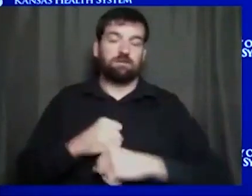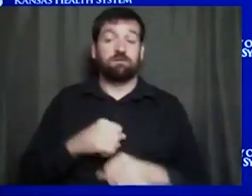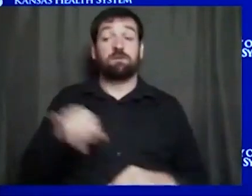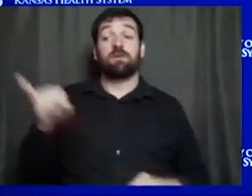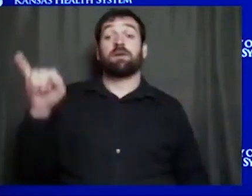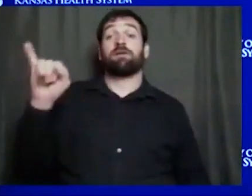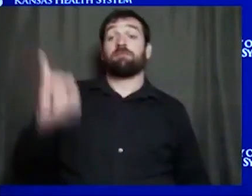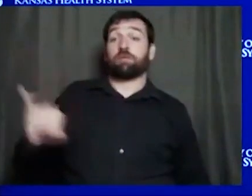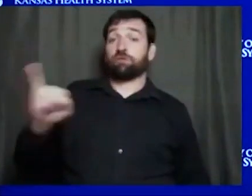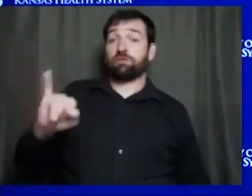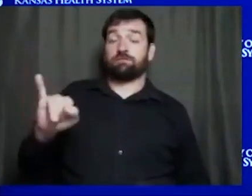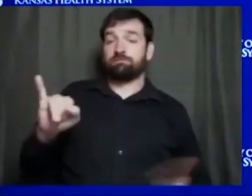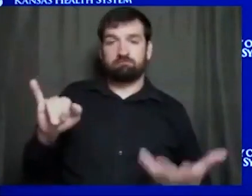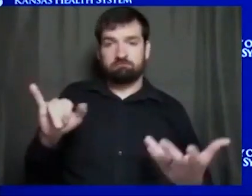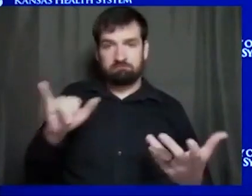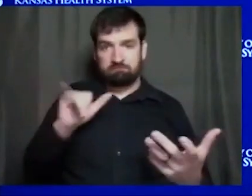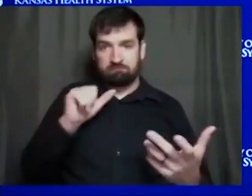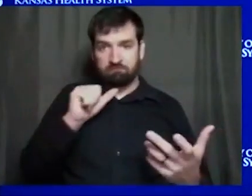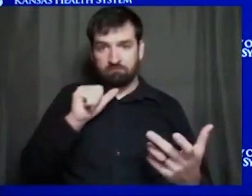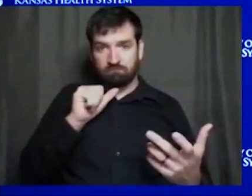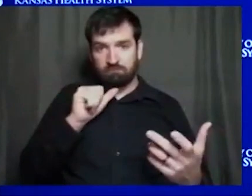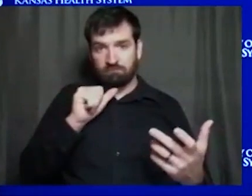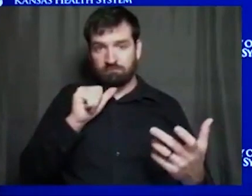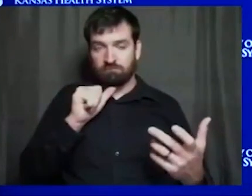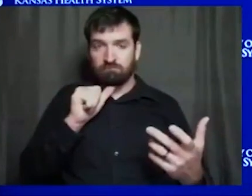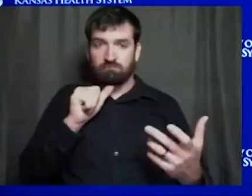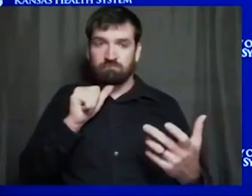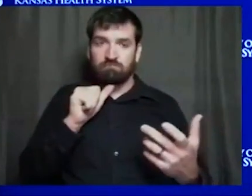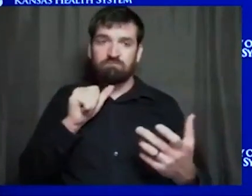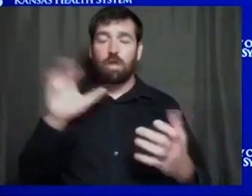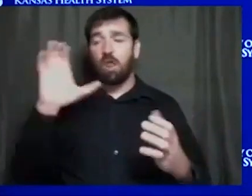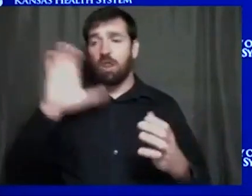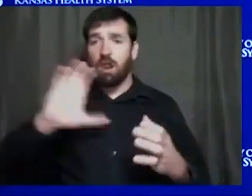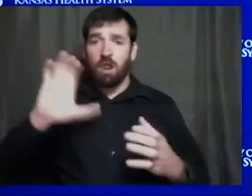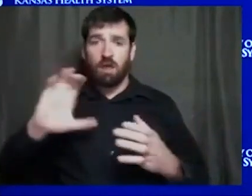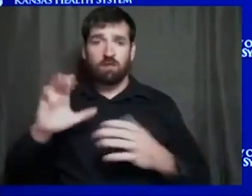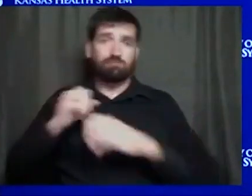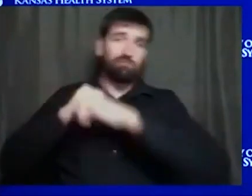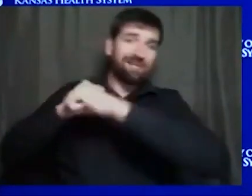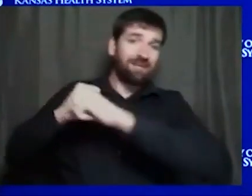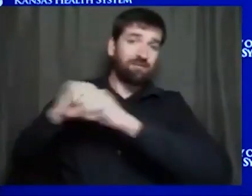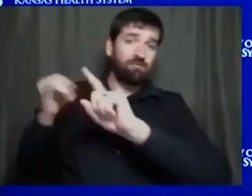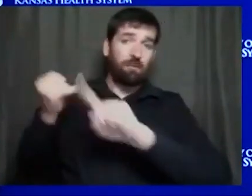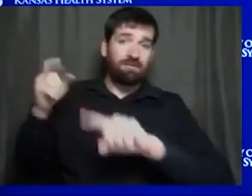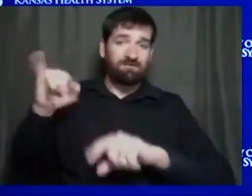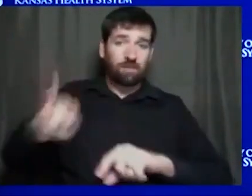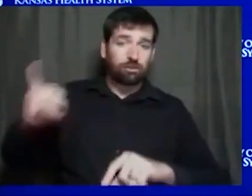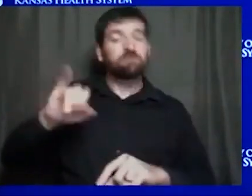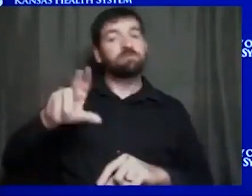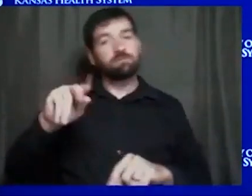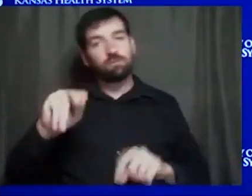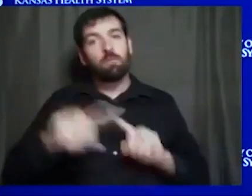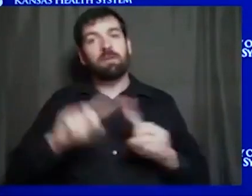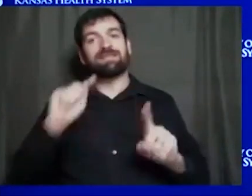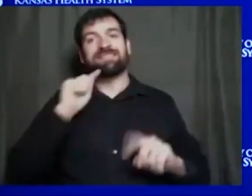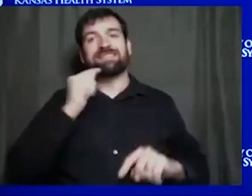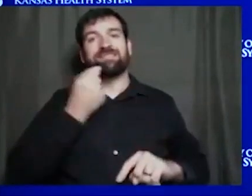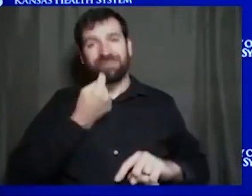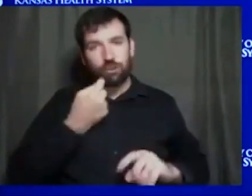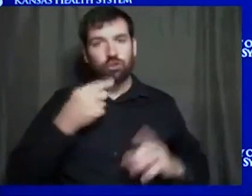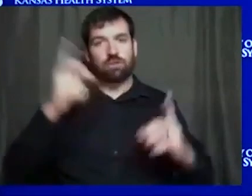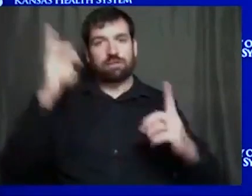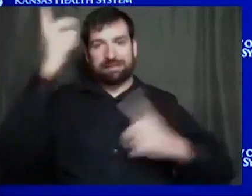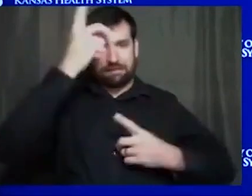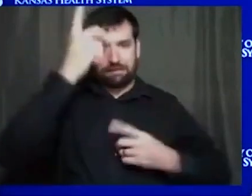aren't looking for protection of infection as much as continuing to protect you from having that illness that makes you come